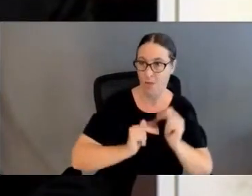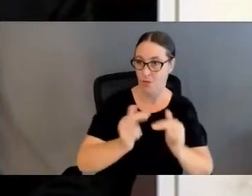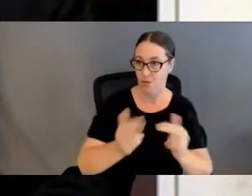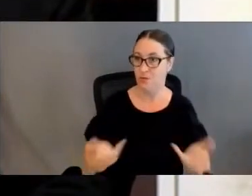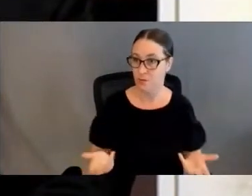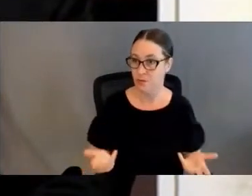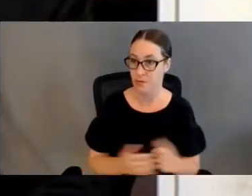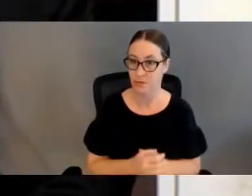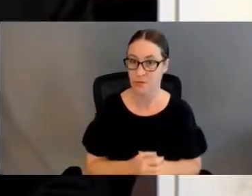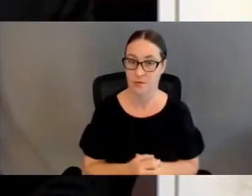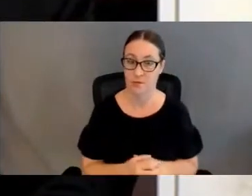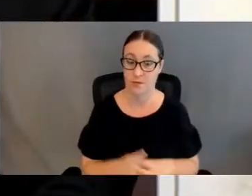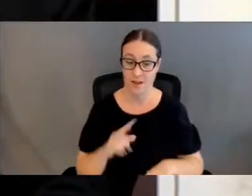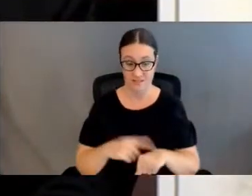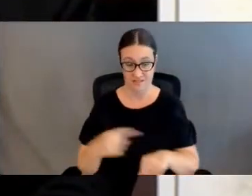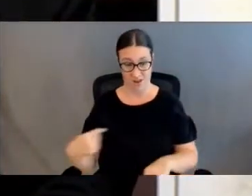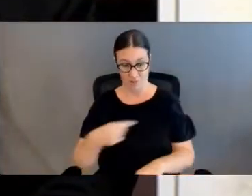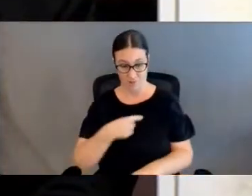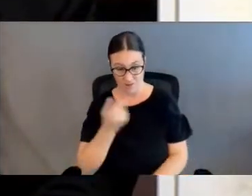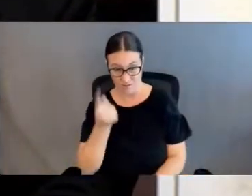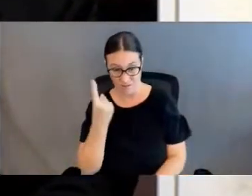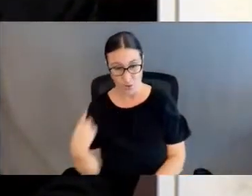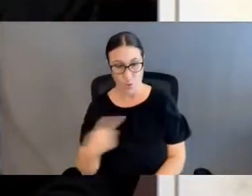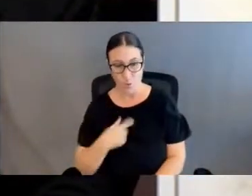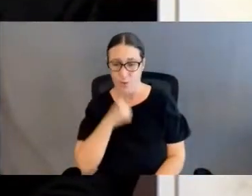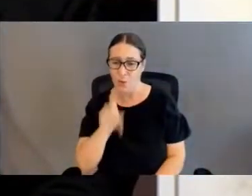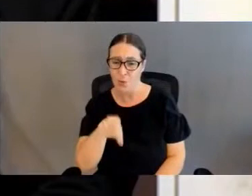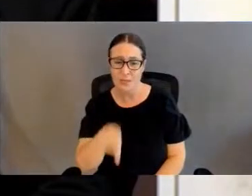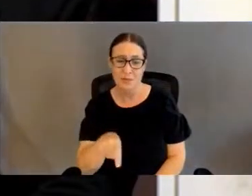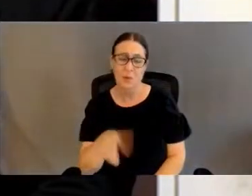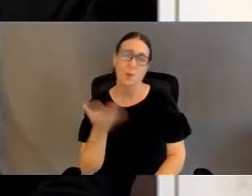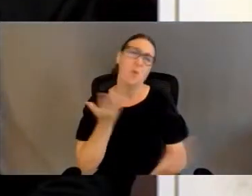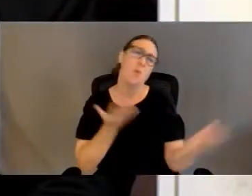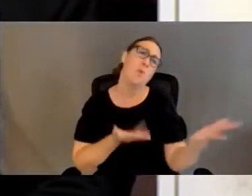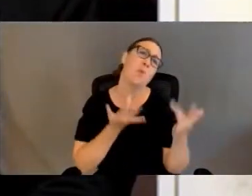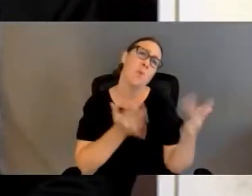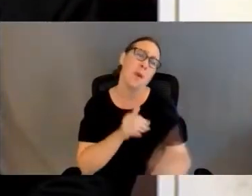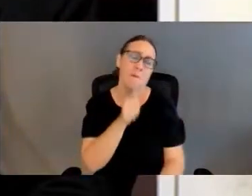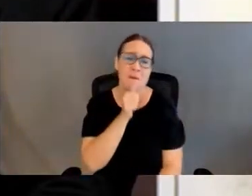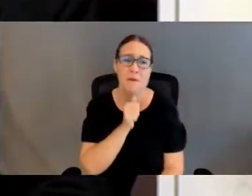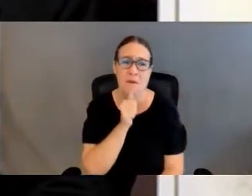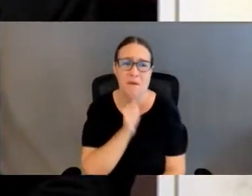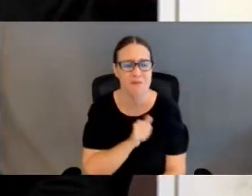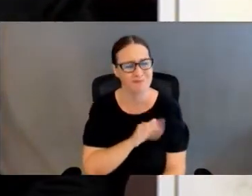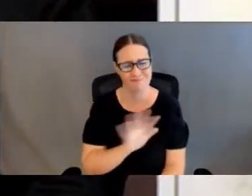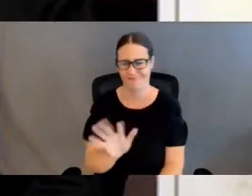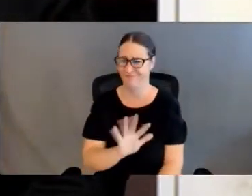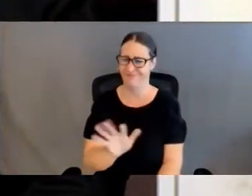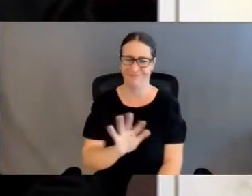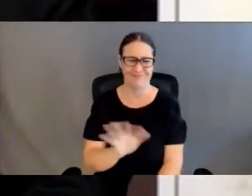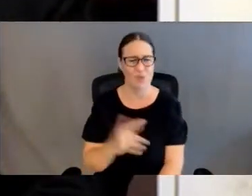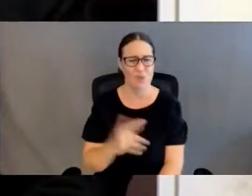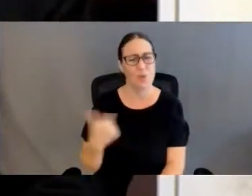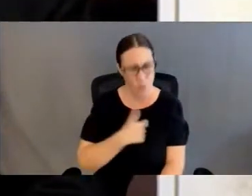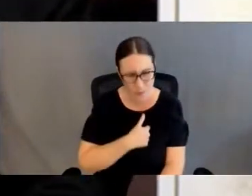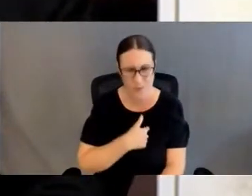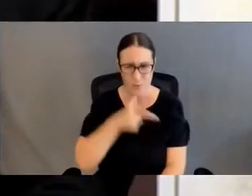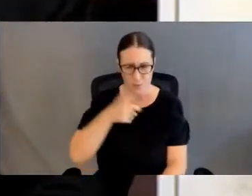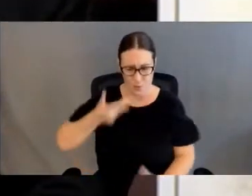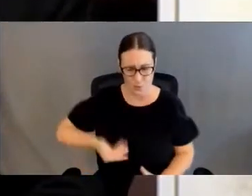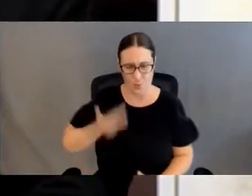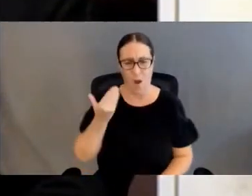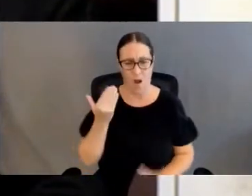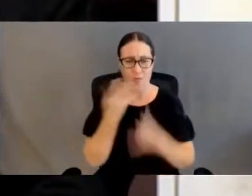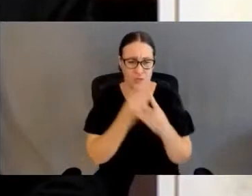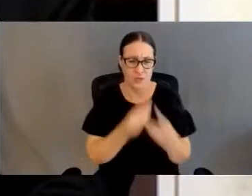It's time for us to realize that we don't need to be patient. We don't want to be patient. We need to realize that we are the solution that our community is looking